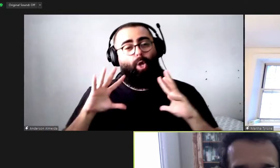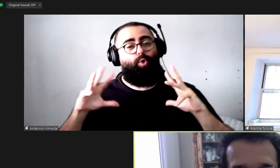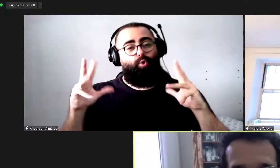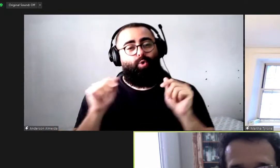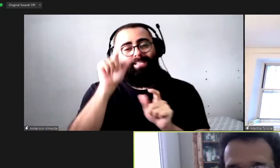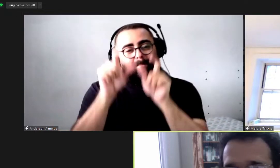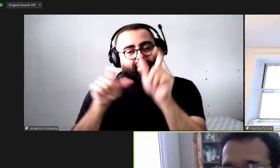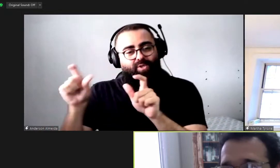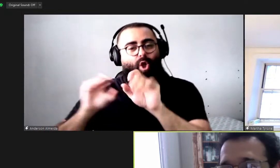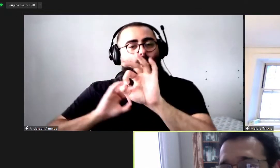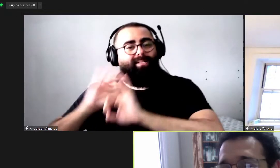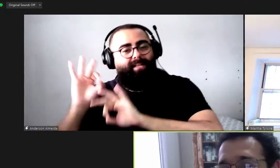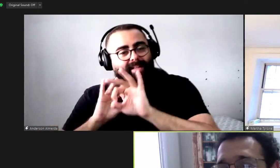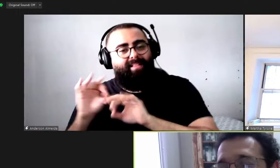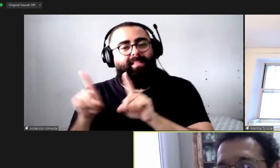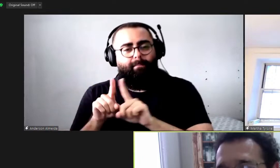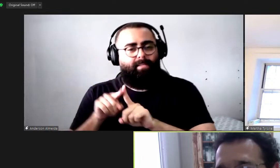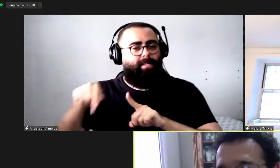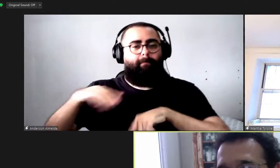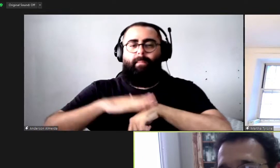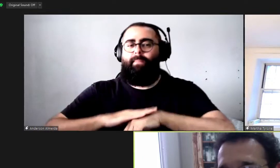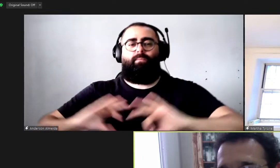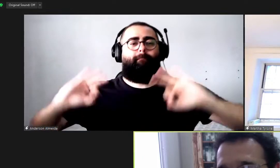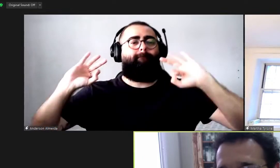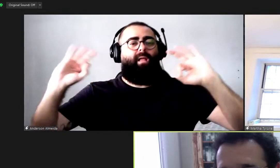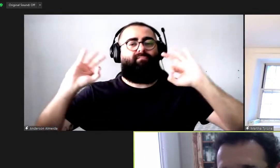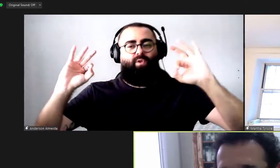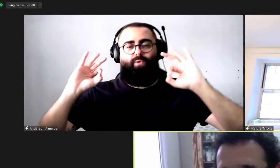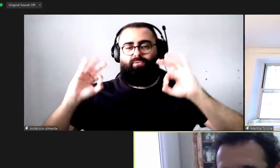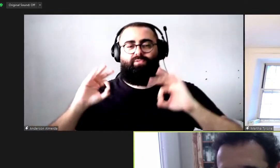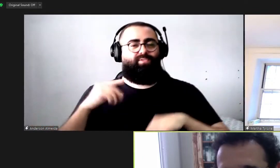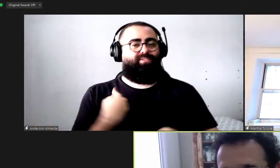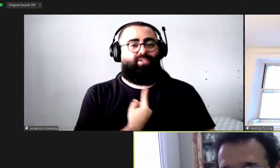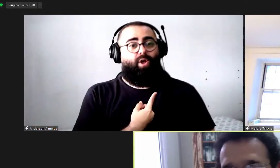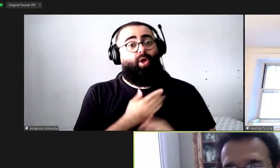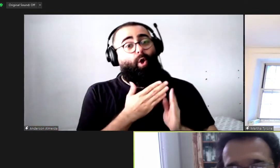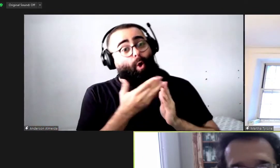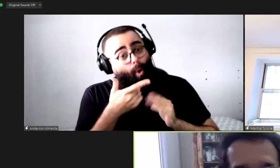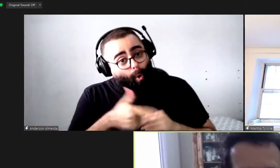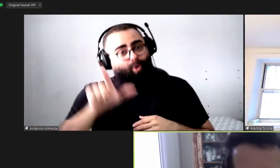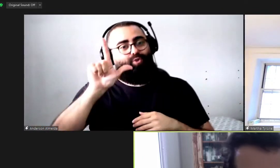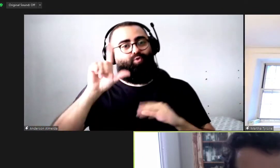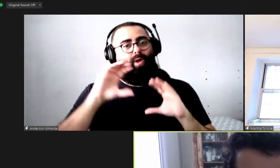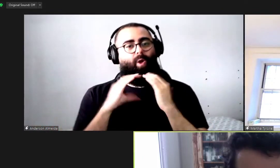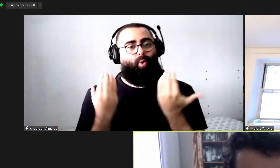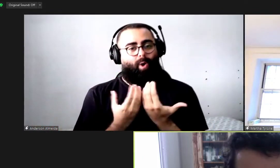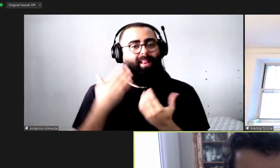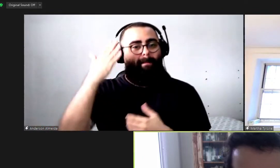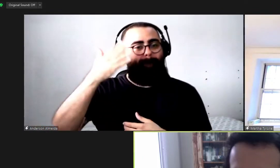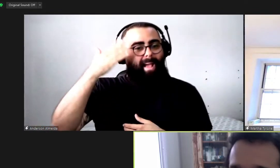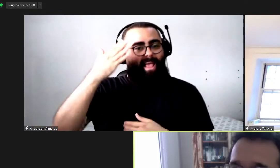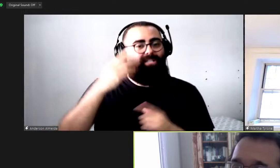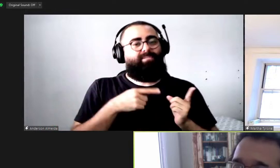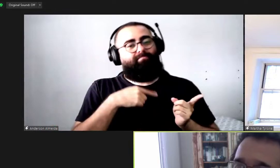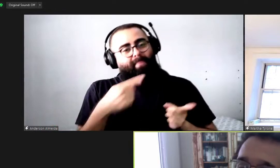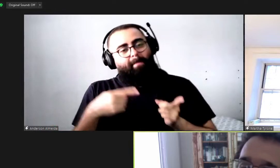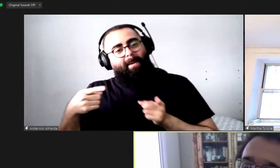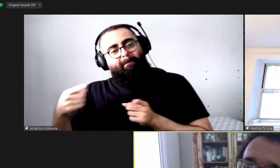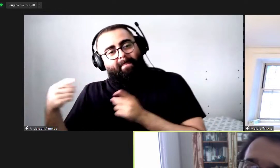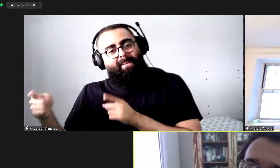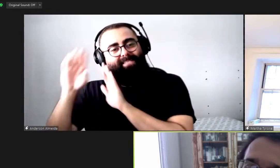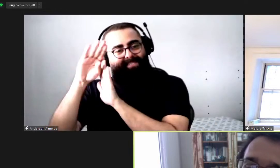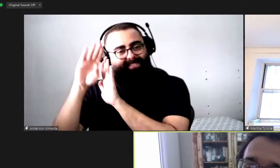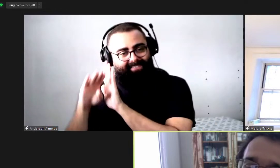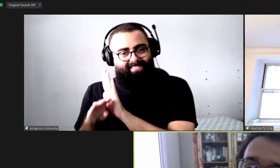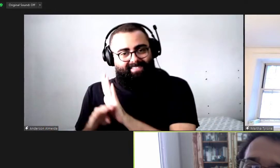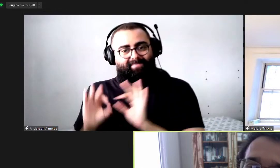organizers for this wonderful talk. Have a wonderful continuity with the program of the